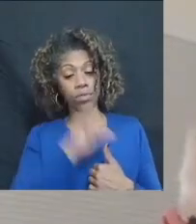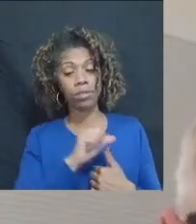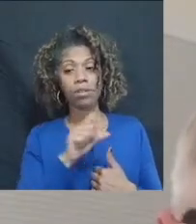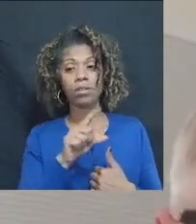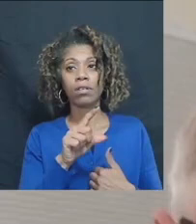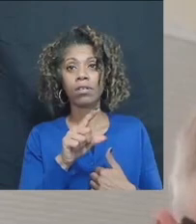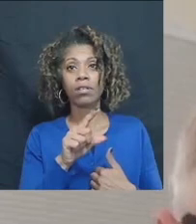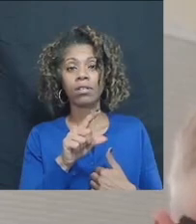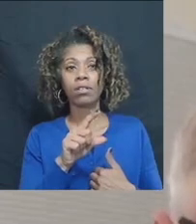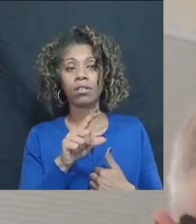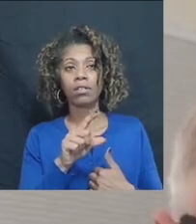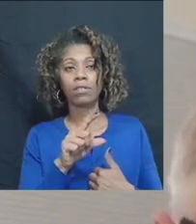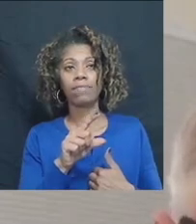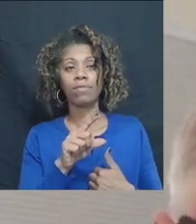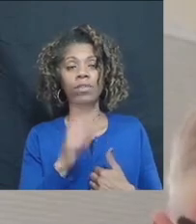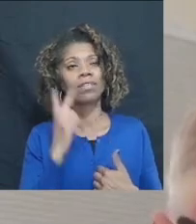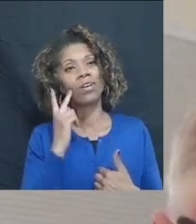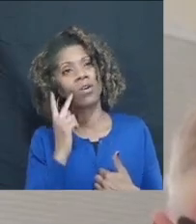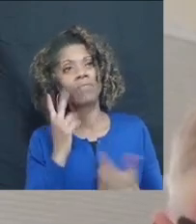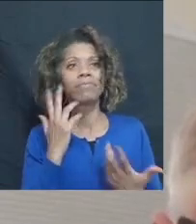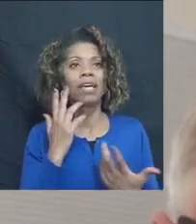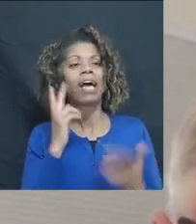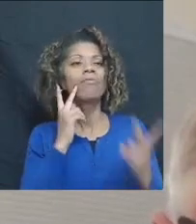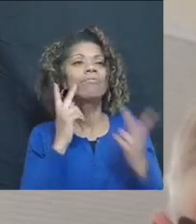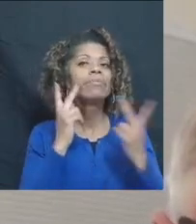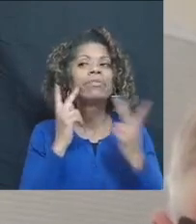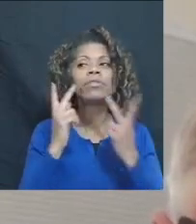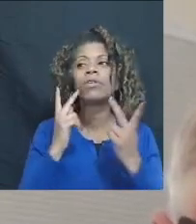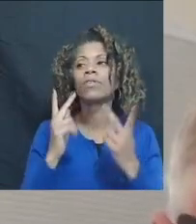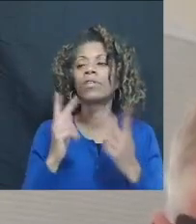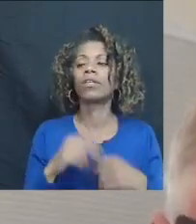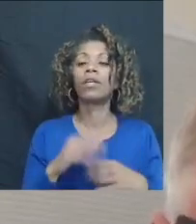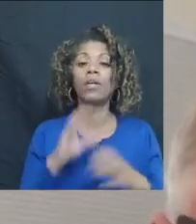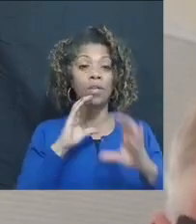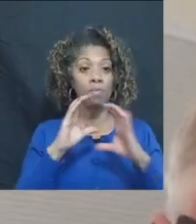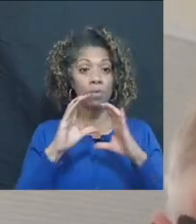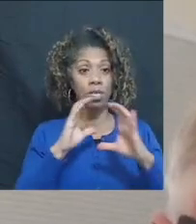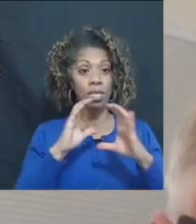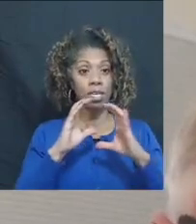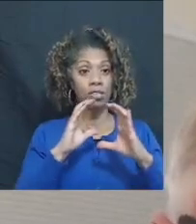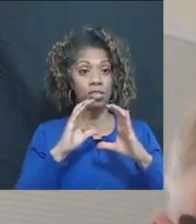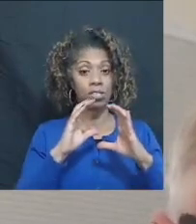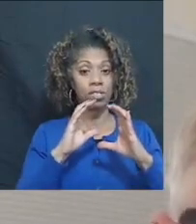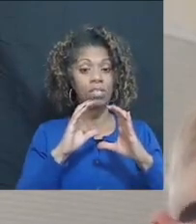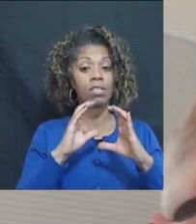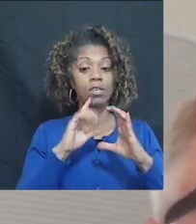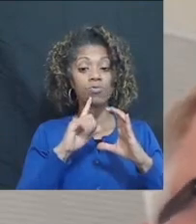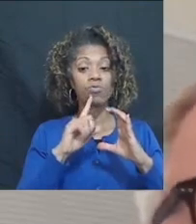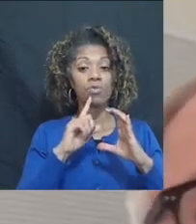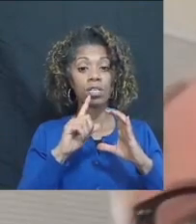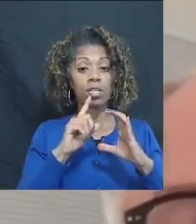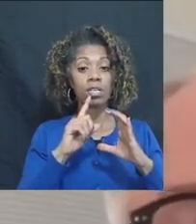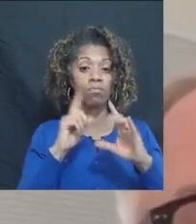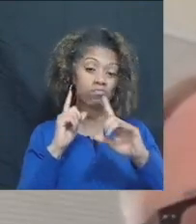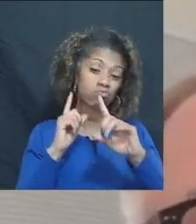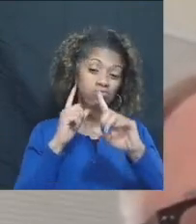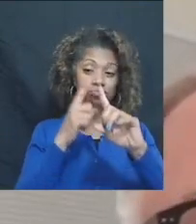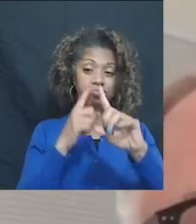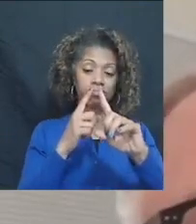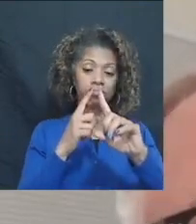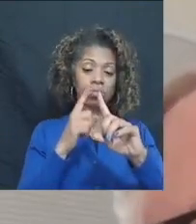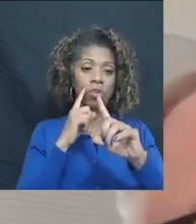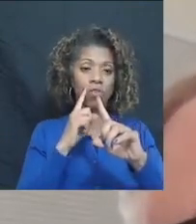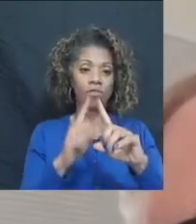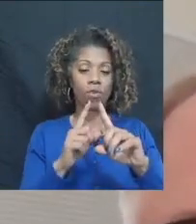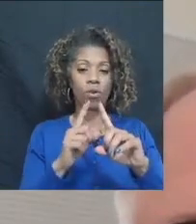in philanthropy all the time too. Why do you think that is? What are your thoughts around that? Well, I think, you know,